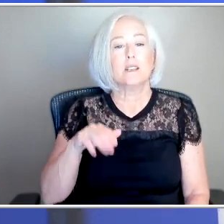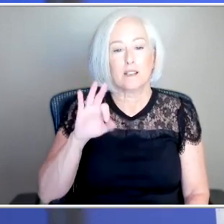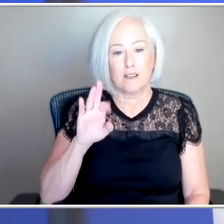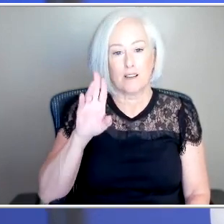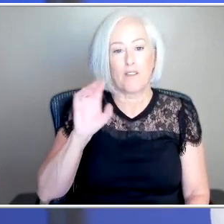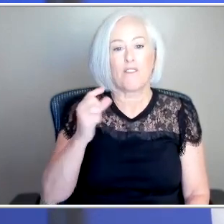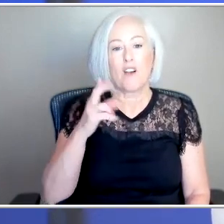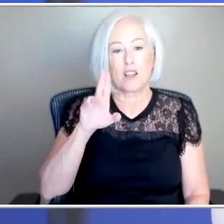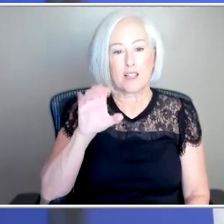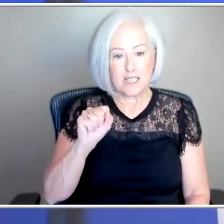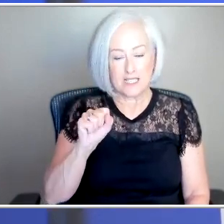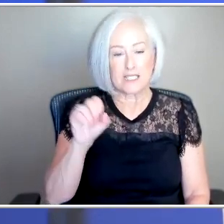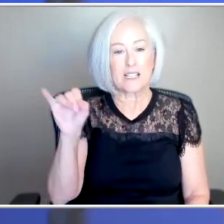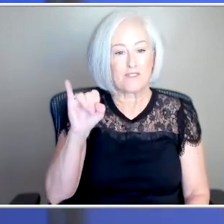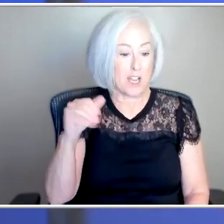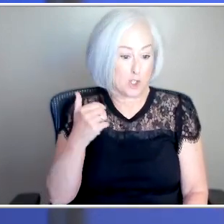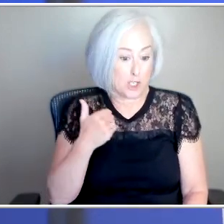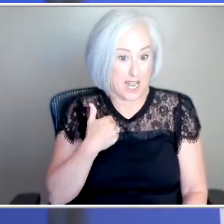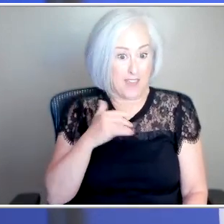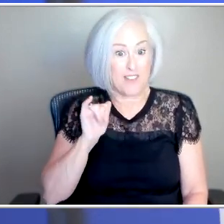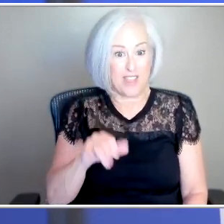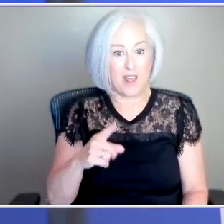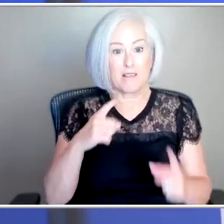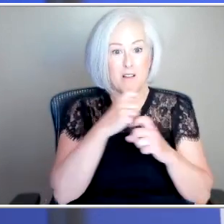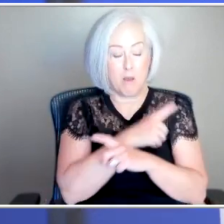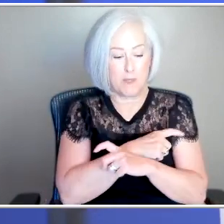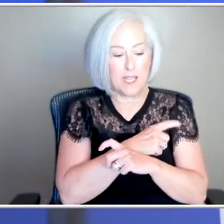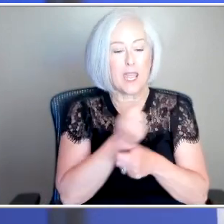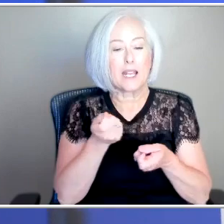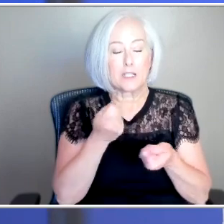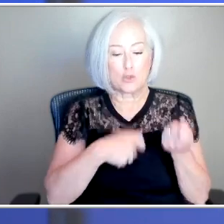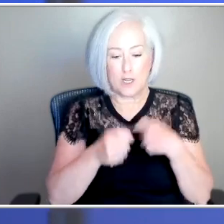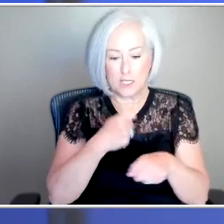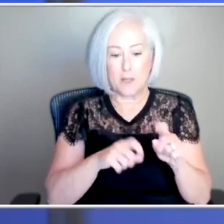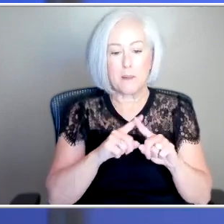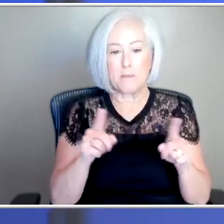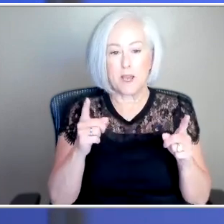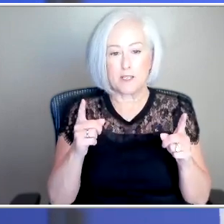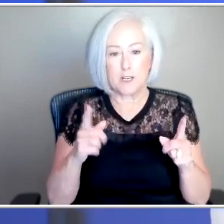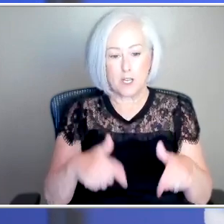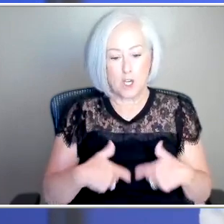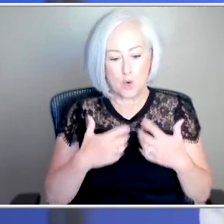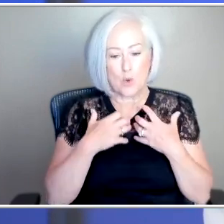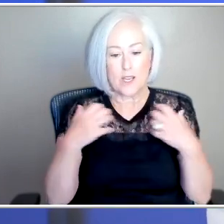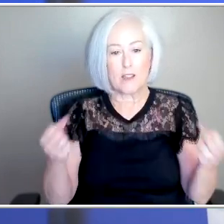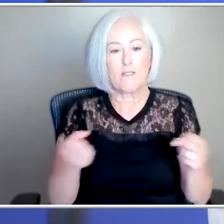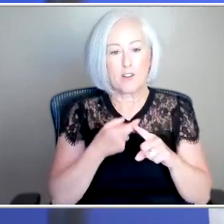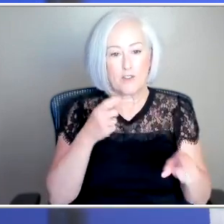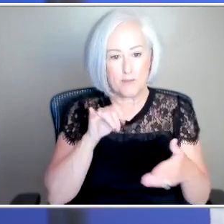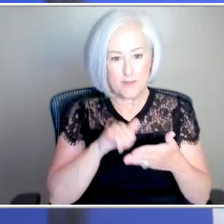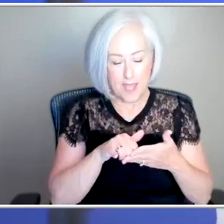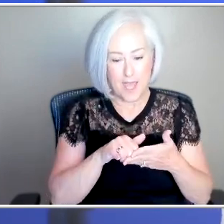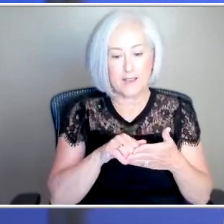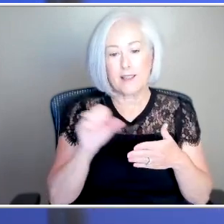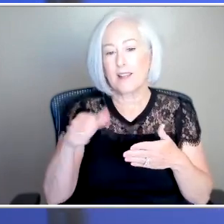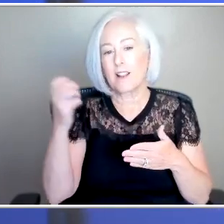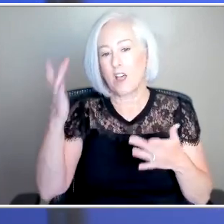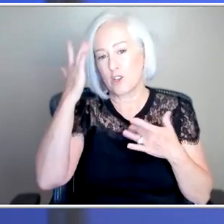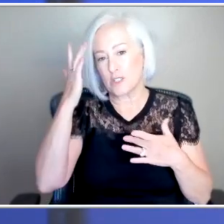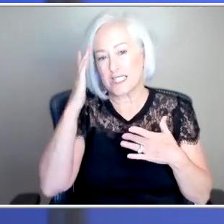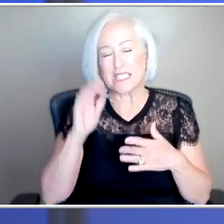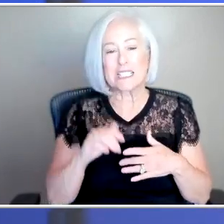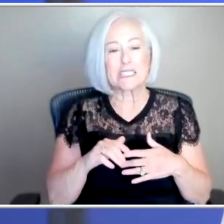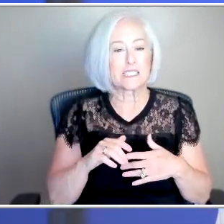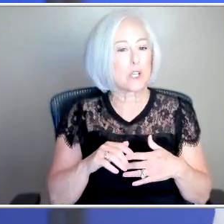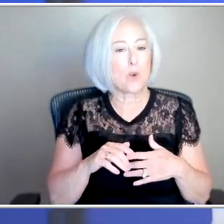transplant, but you recovered from that, and you didn't have graft versus host disease, so lots of things went smoothly,